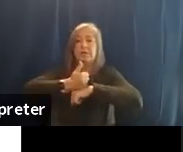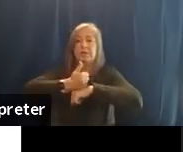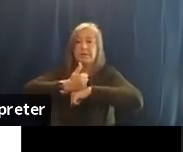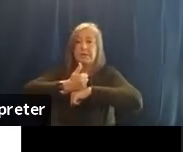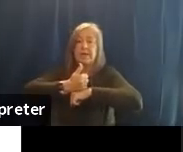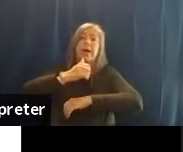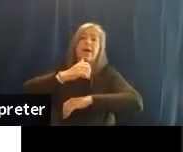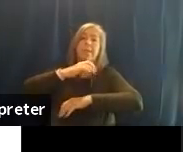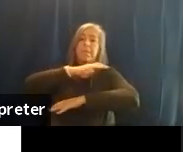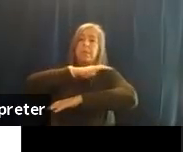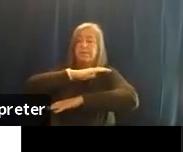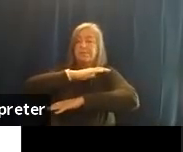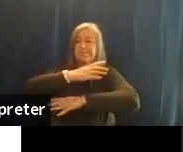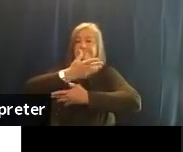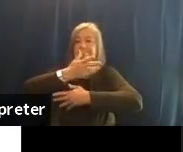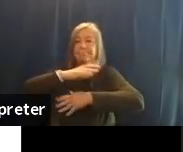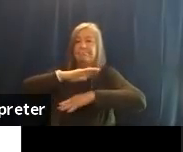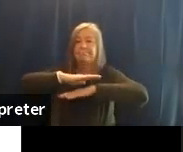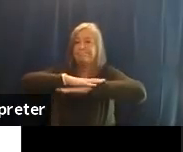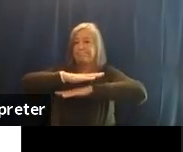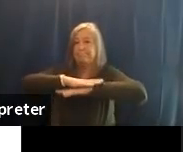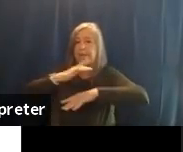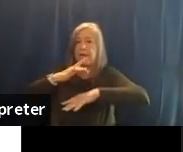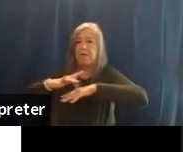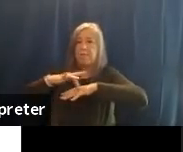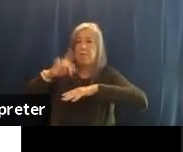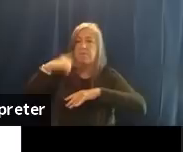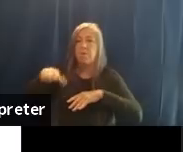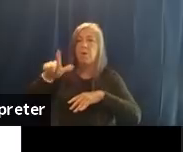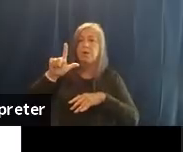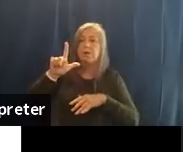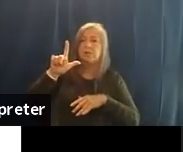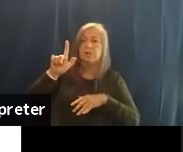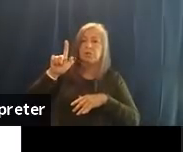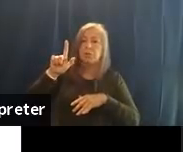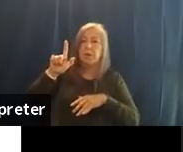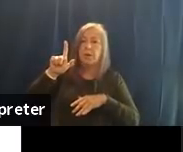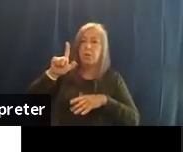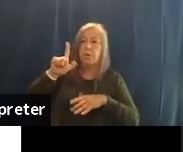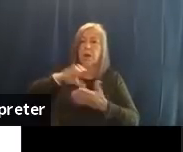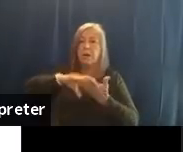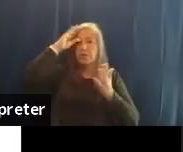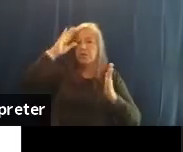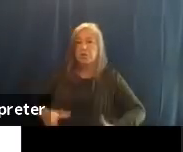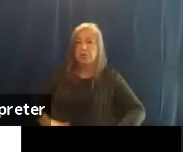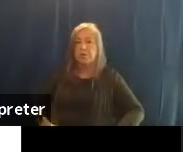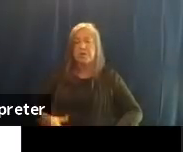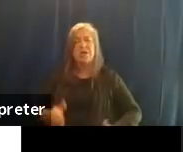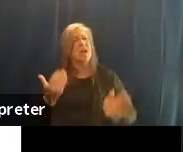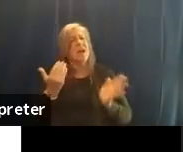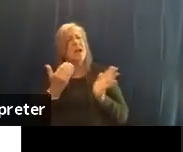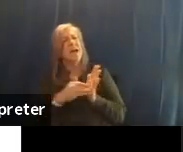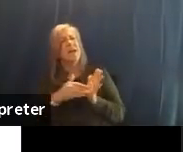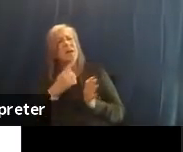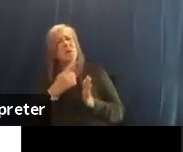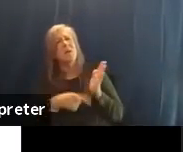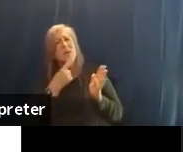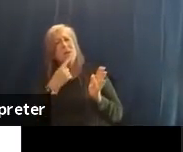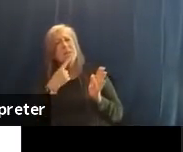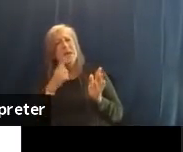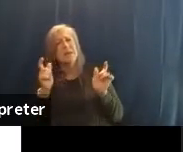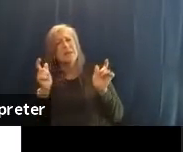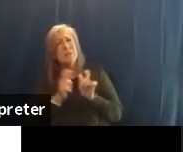And what about the, you said there's some small dots or something that goes in a room or? Yeah, thank you. So the